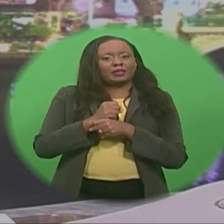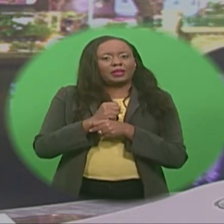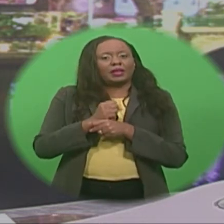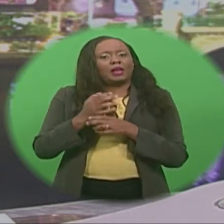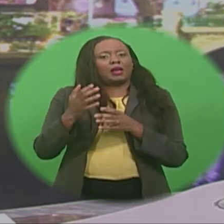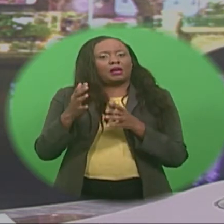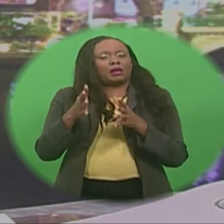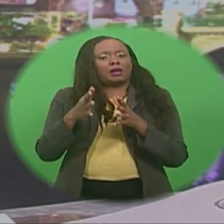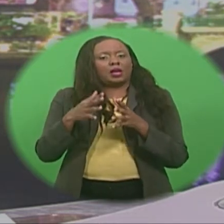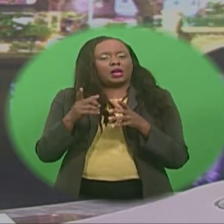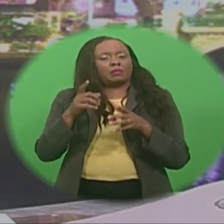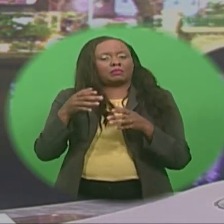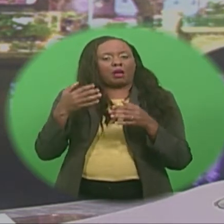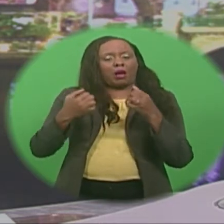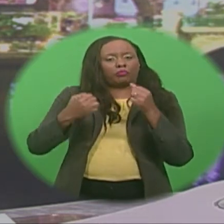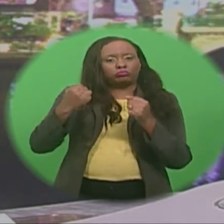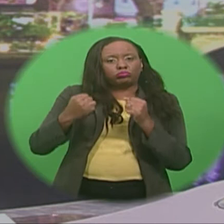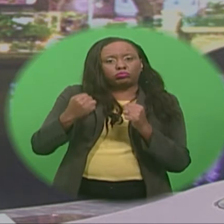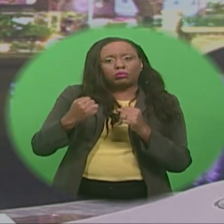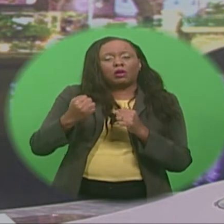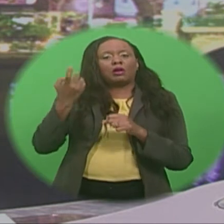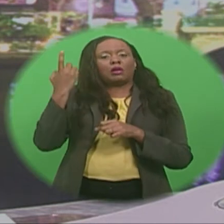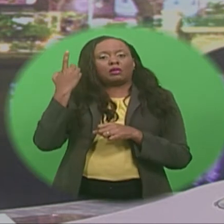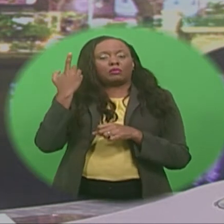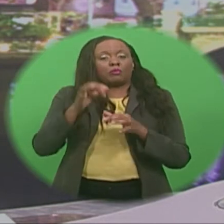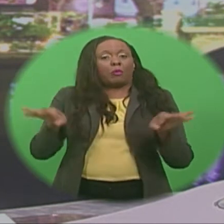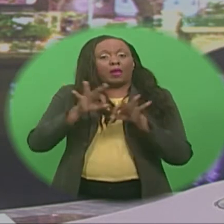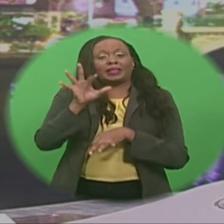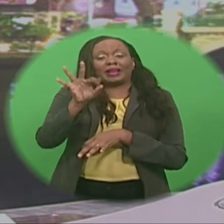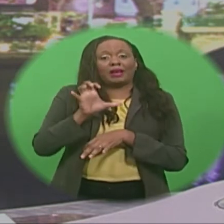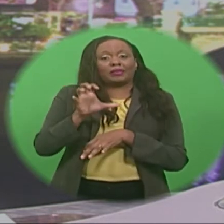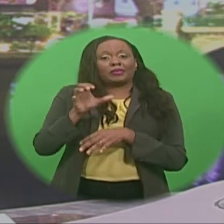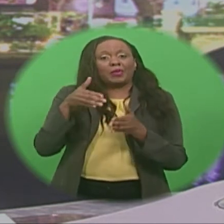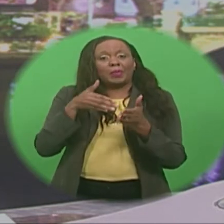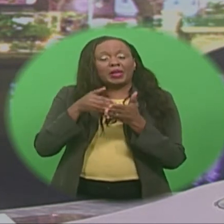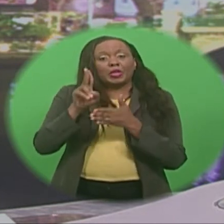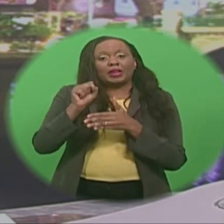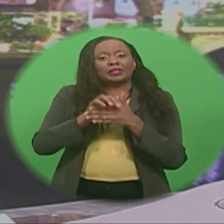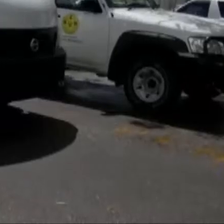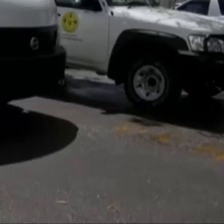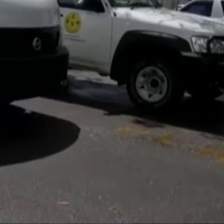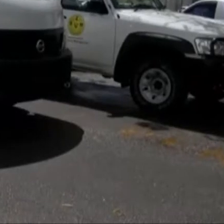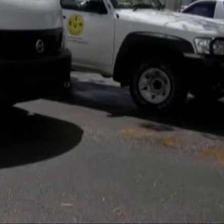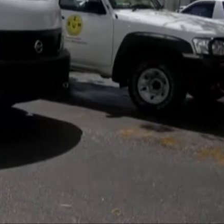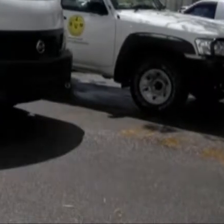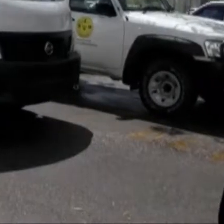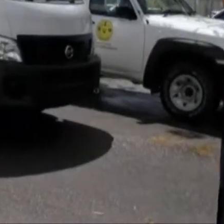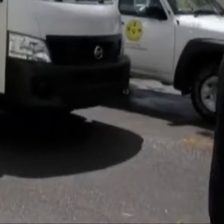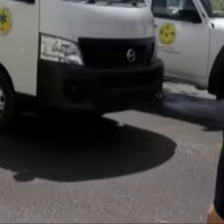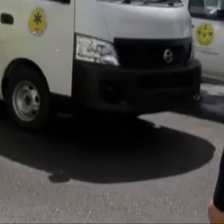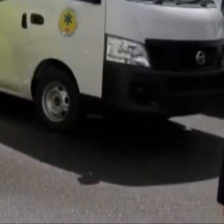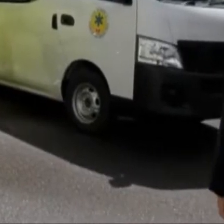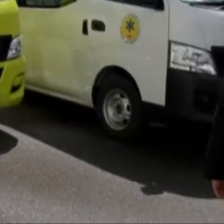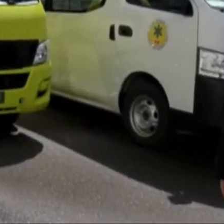$900,000 worth of disaster management, response and restoration equipment from the government of Japan. It was presented this morning at the